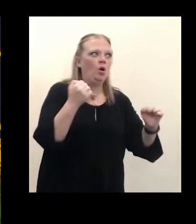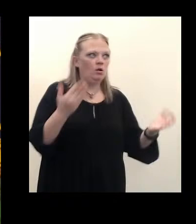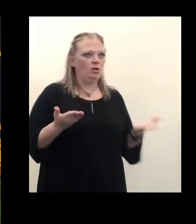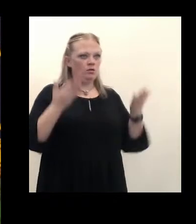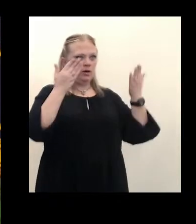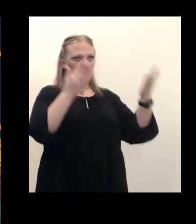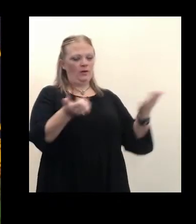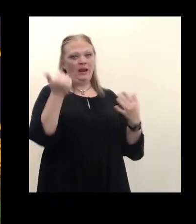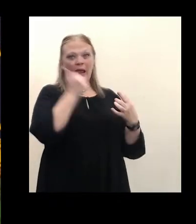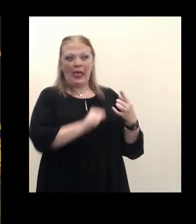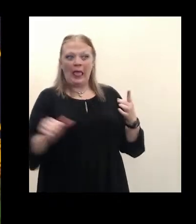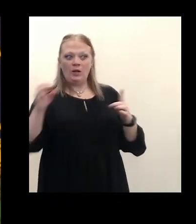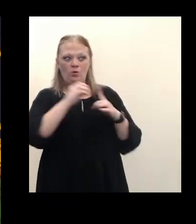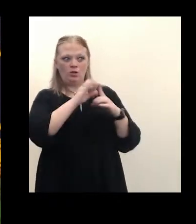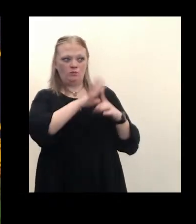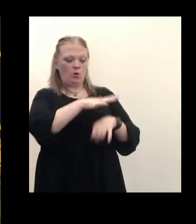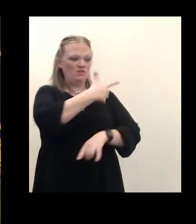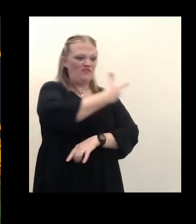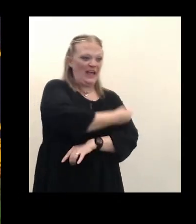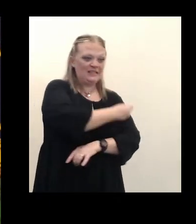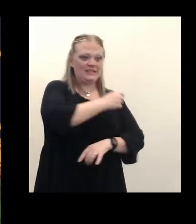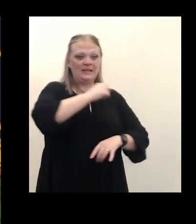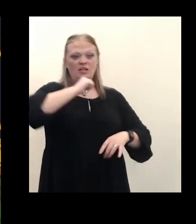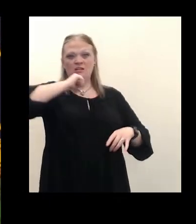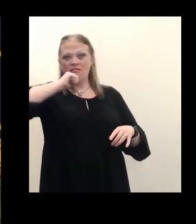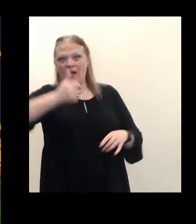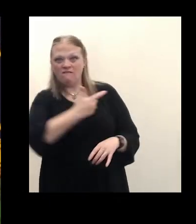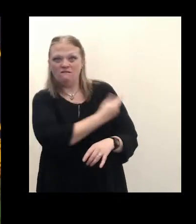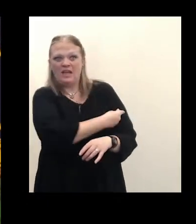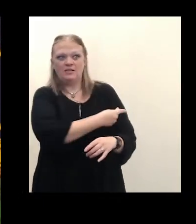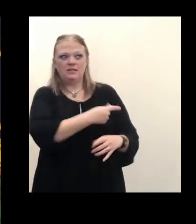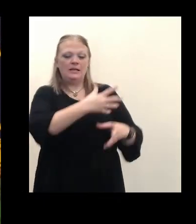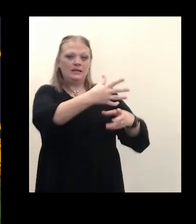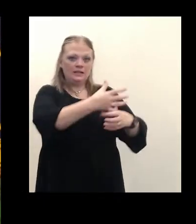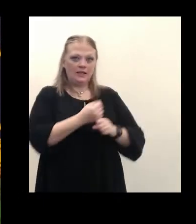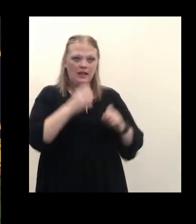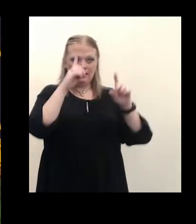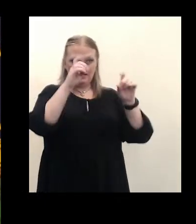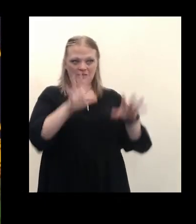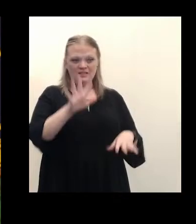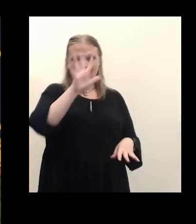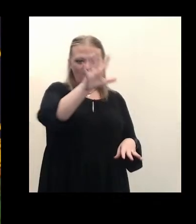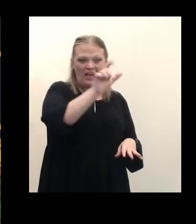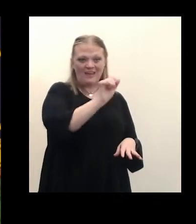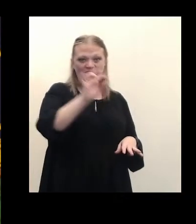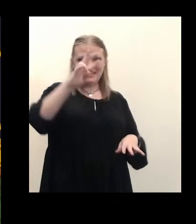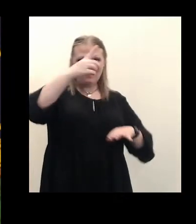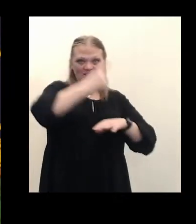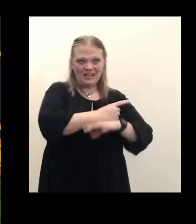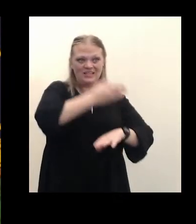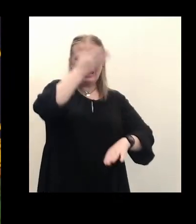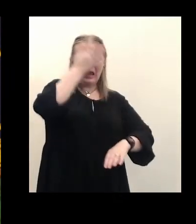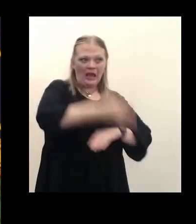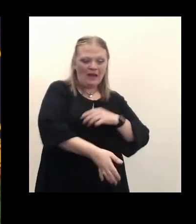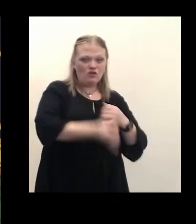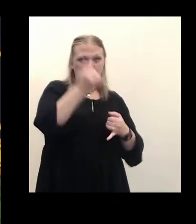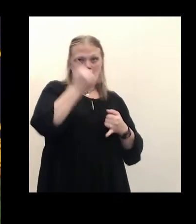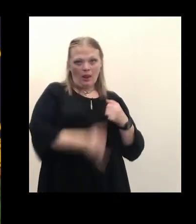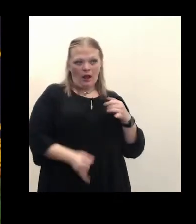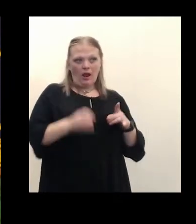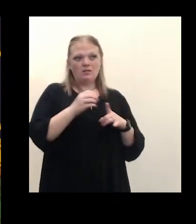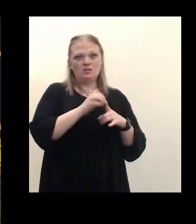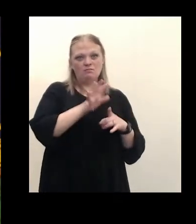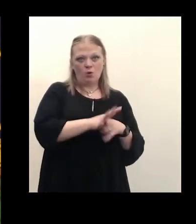been exposed, whether you're vaccinated or unvaccinated, get a test 5 to 7 days after your last exposure.